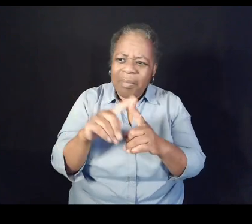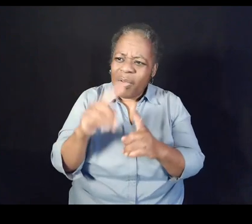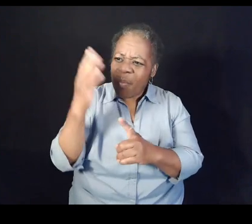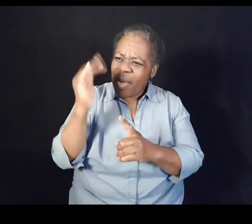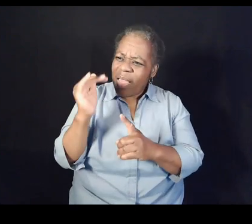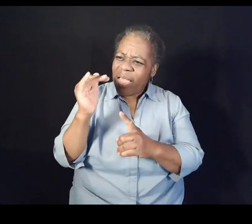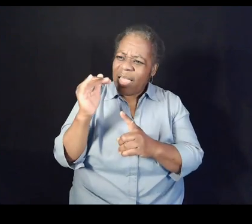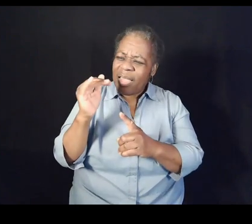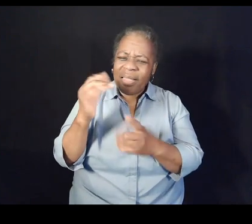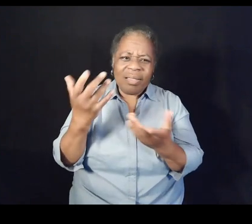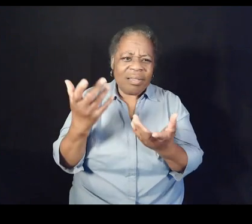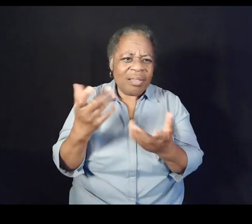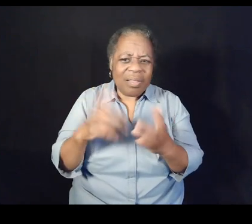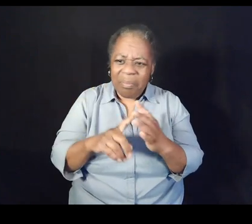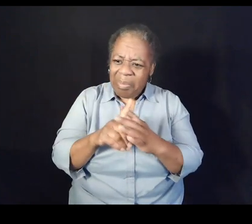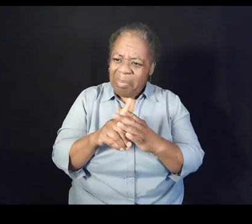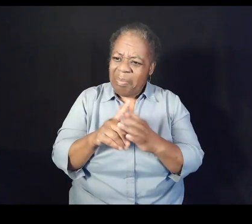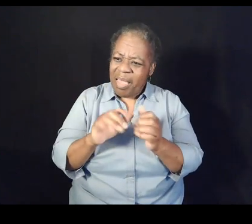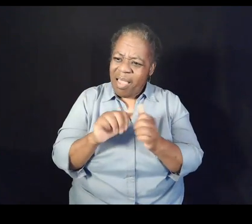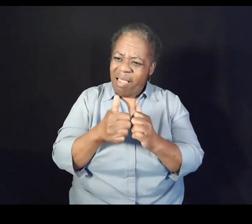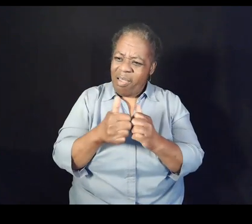that come from?